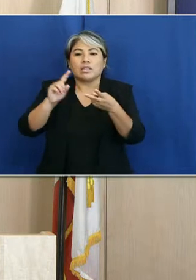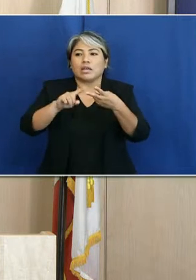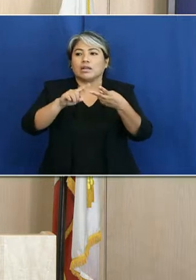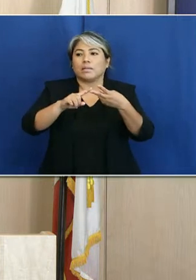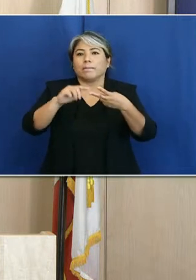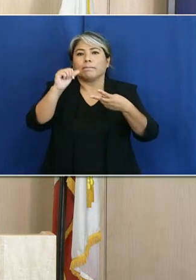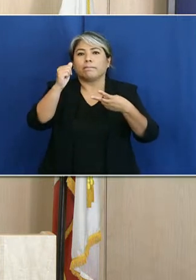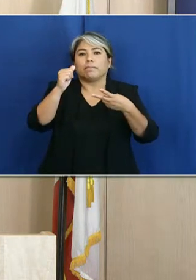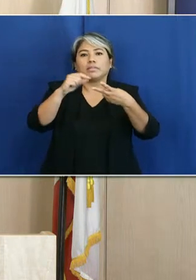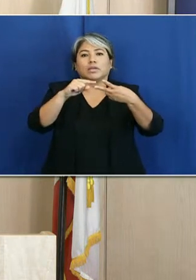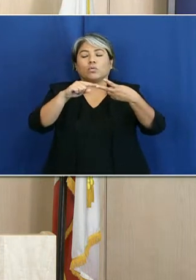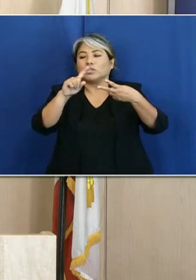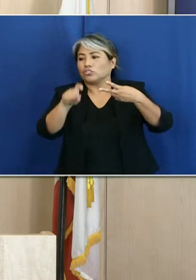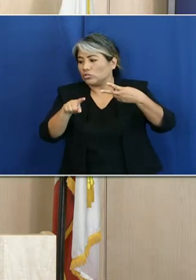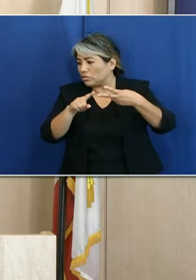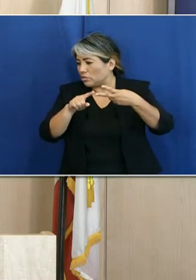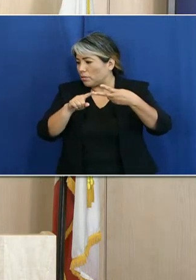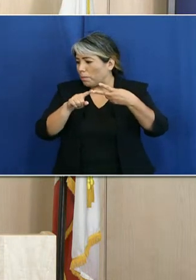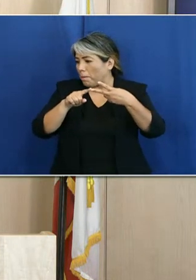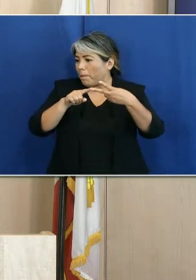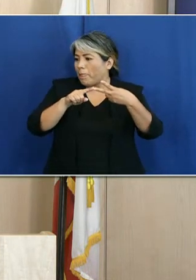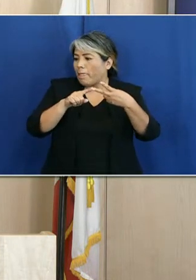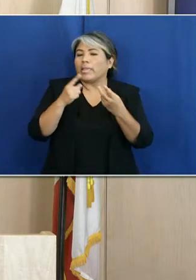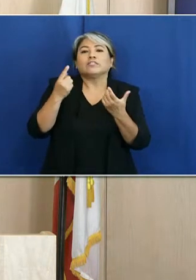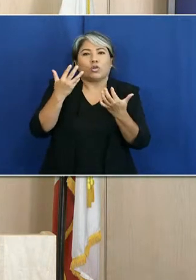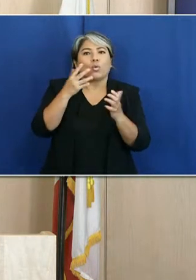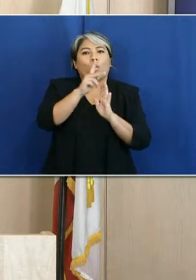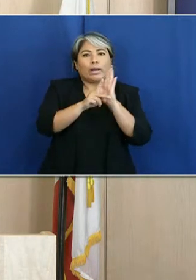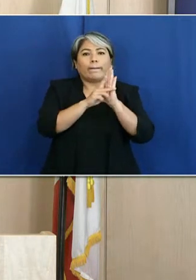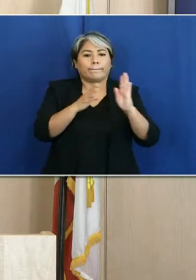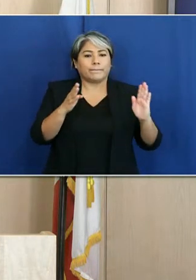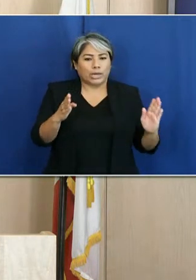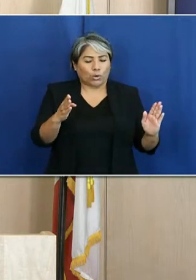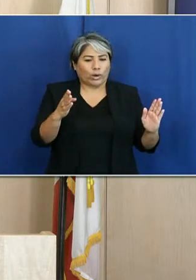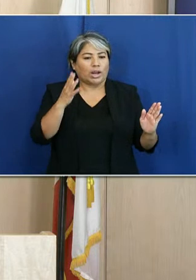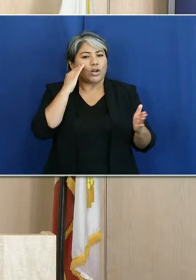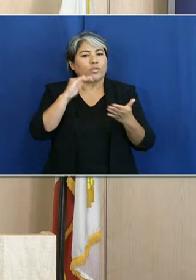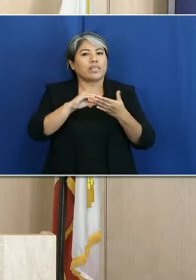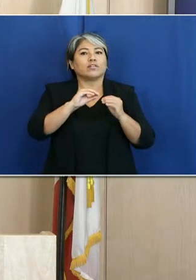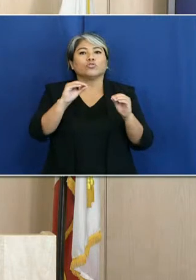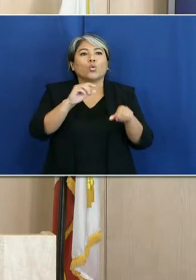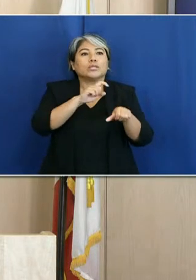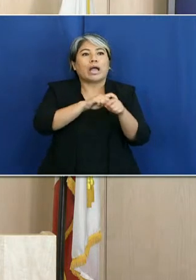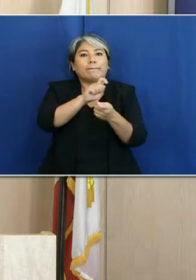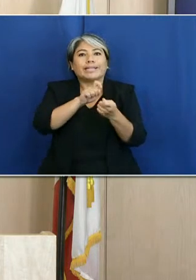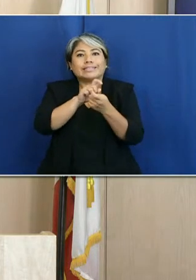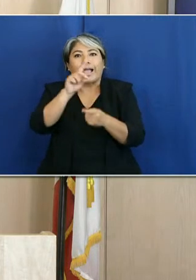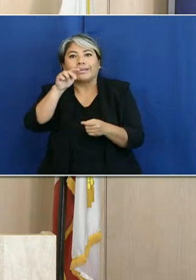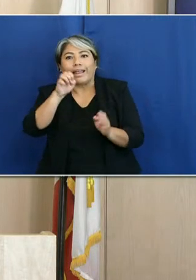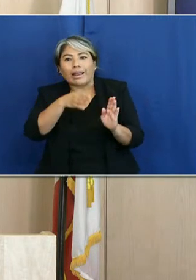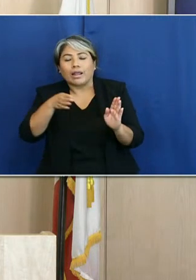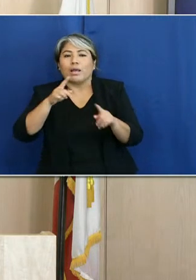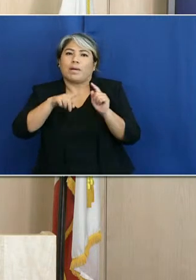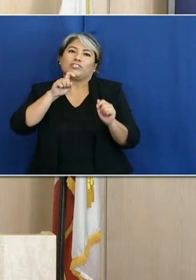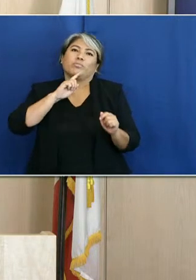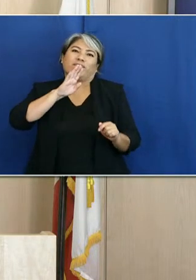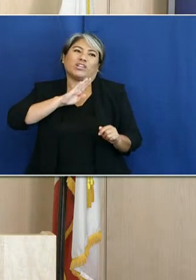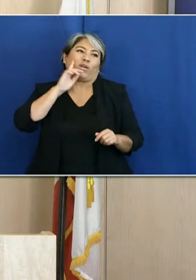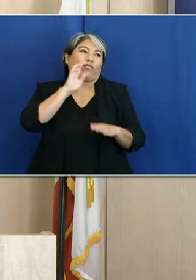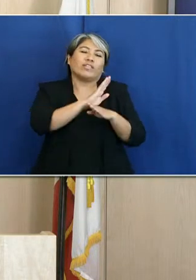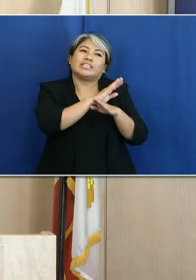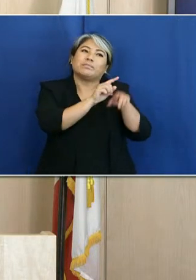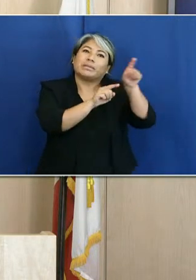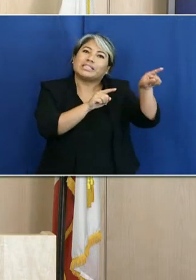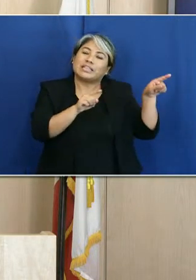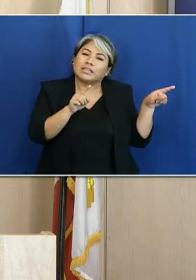then my second question, when it comes to this waiting period, we obviously know that there's not a timeline, but it has to be frustrating for these